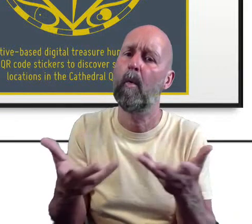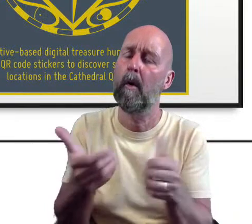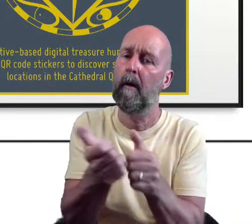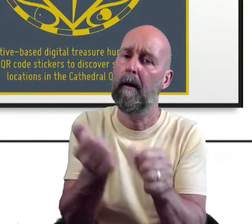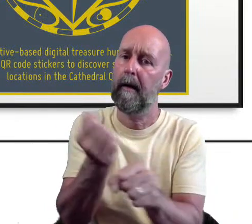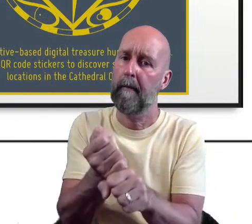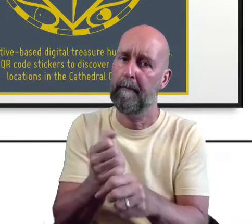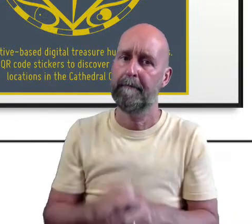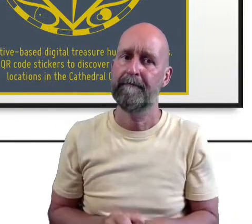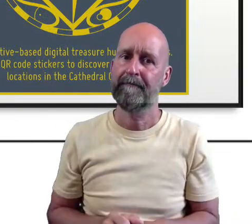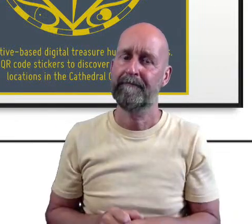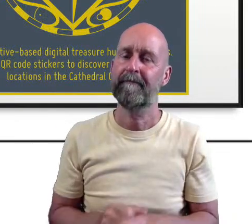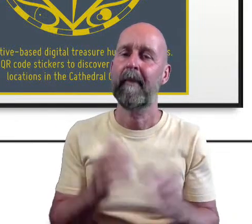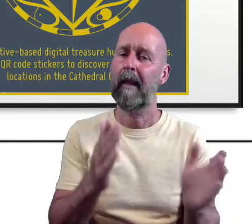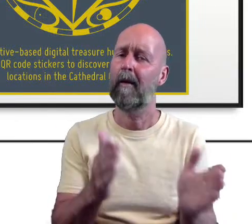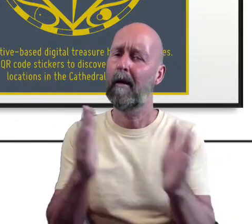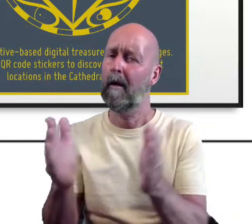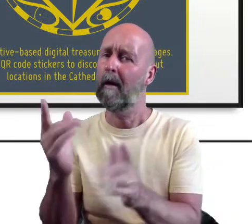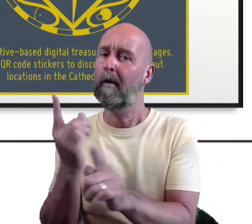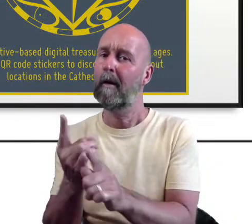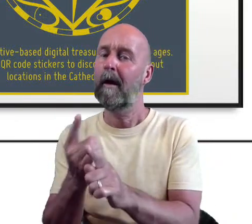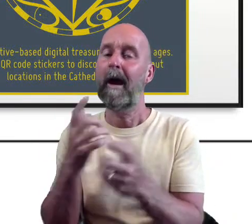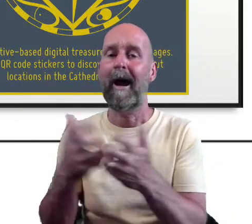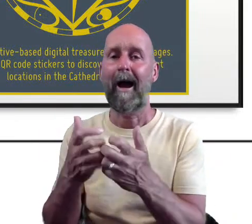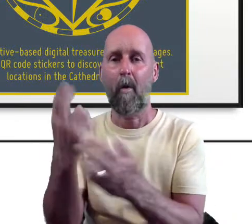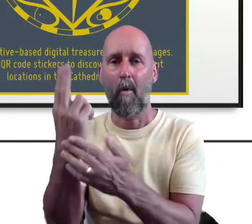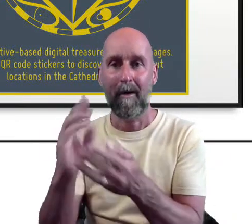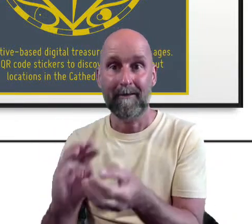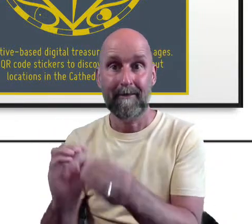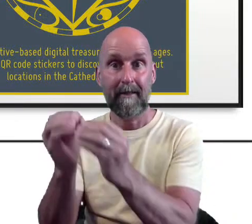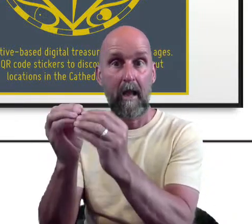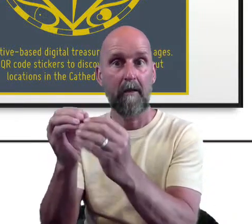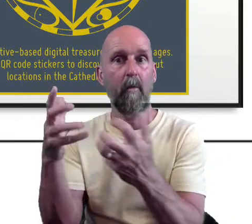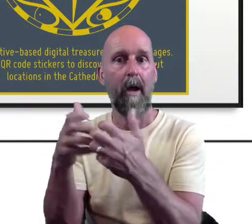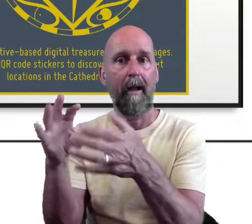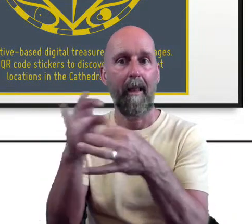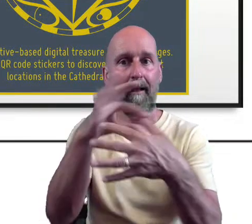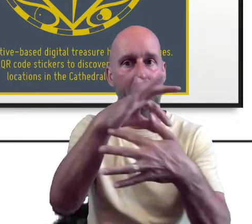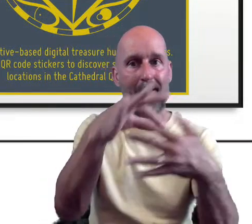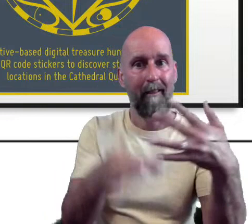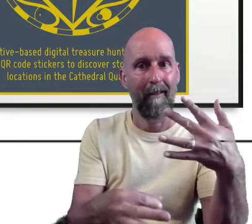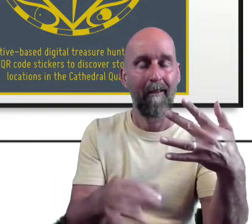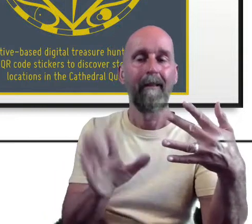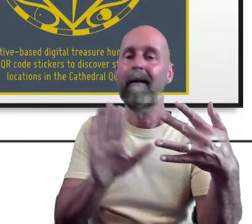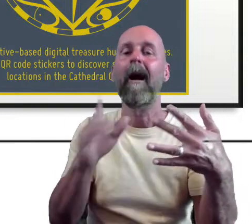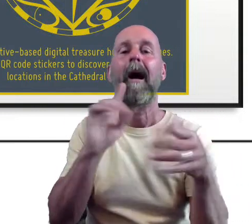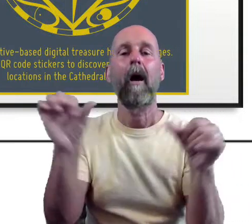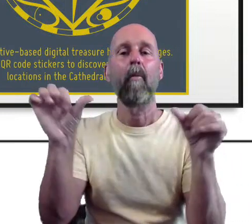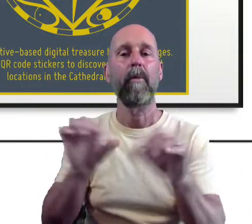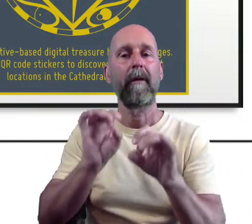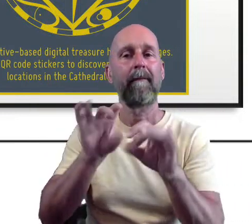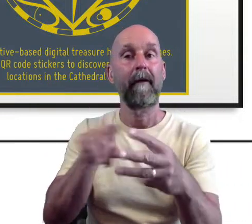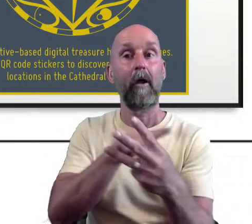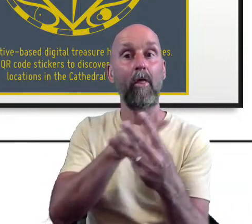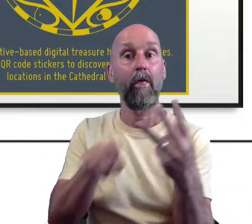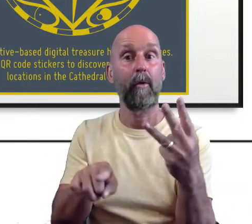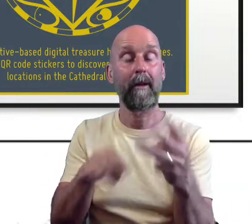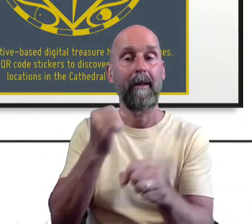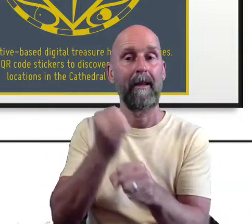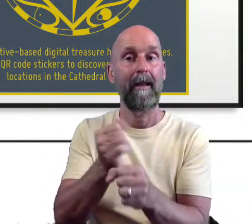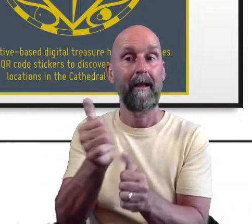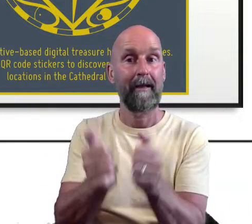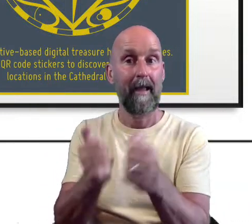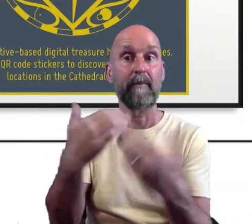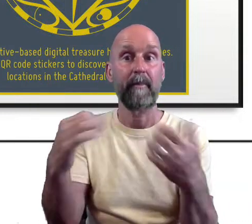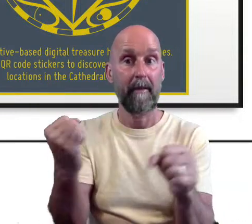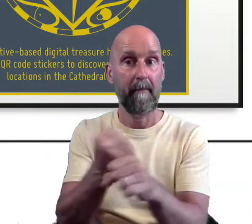go on to talk about like specific design techniques that engage with these things, I just want to briefly introduce 3 games that I made that I'm going to be